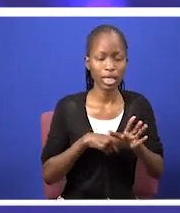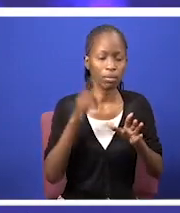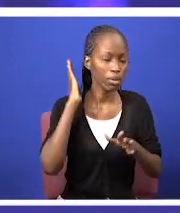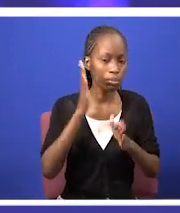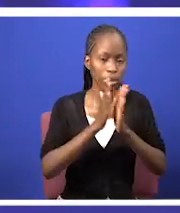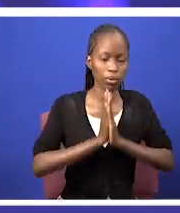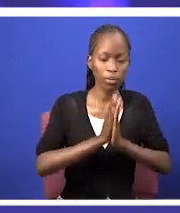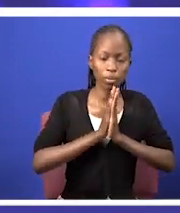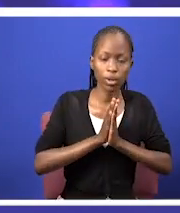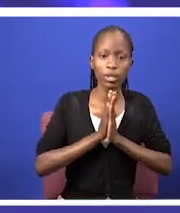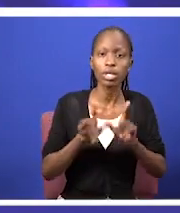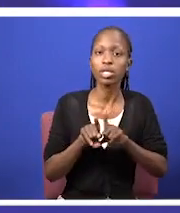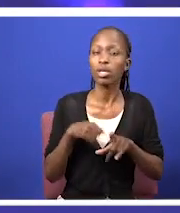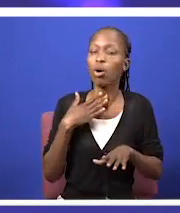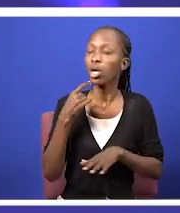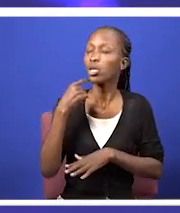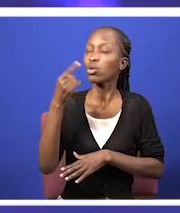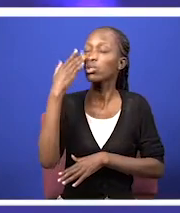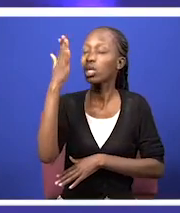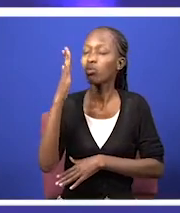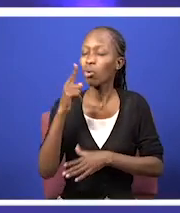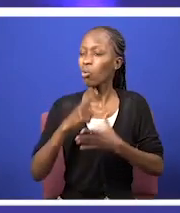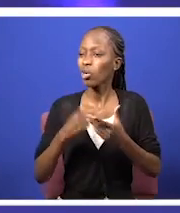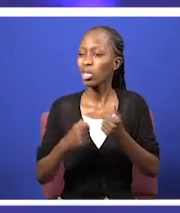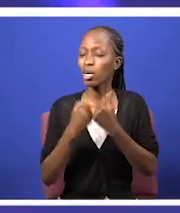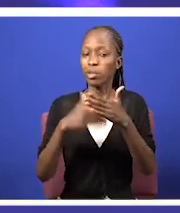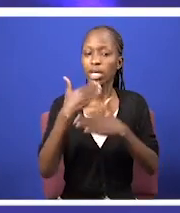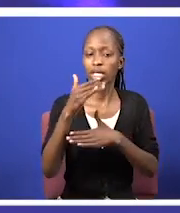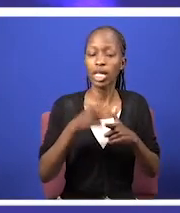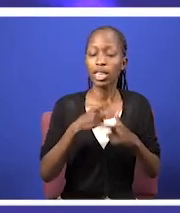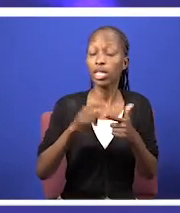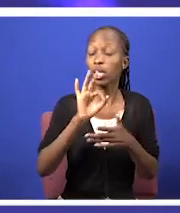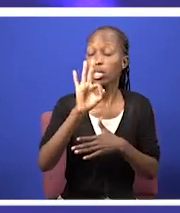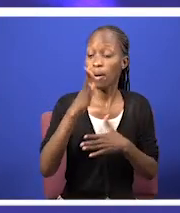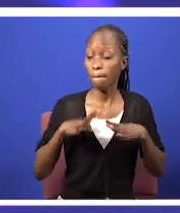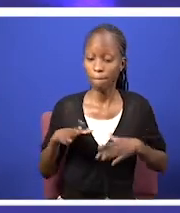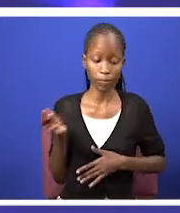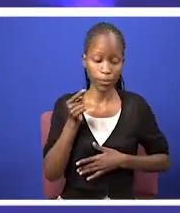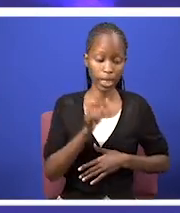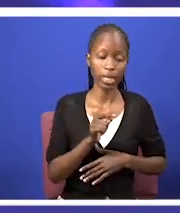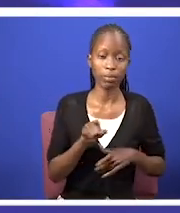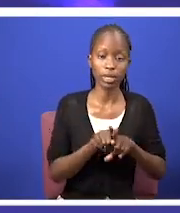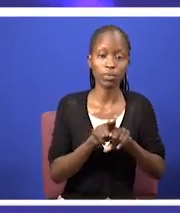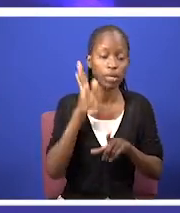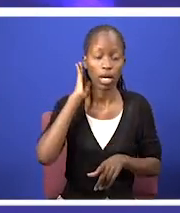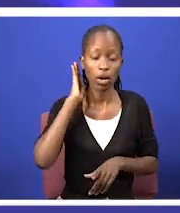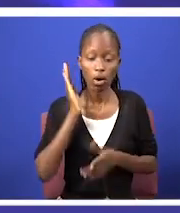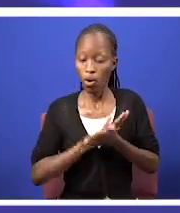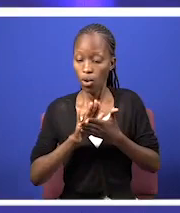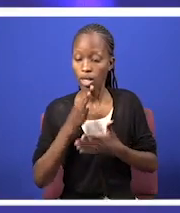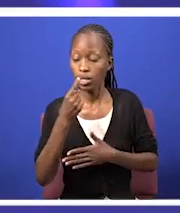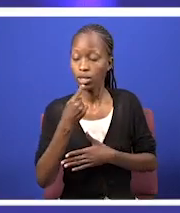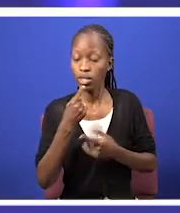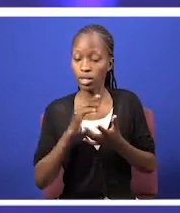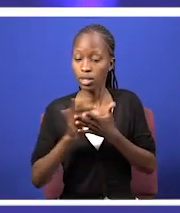prayer and waiting on God for the next thing that should happen. And three people came to him just as the Holy Spirit told him. And he had to